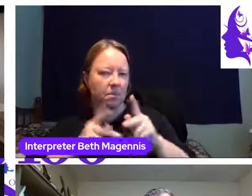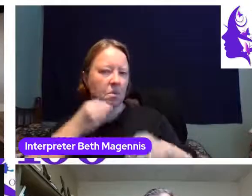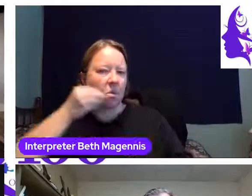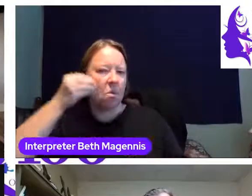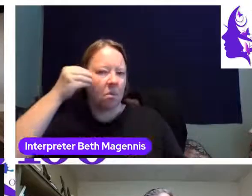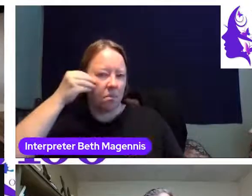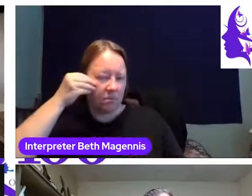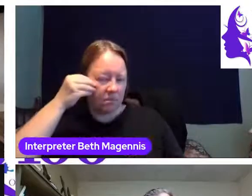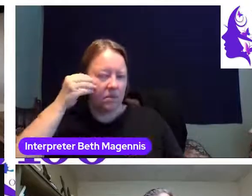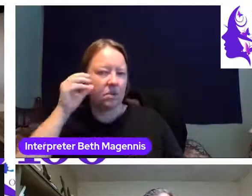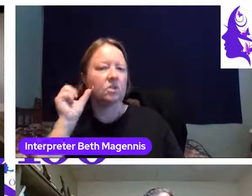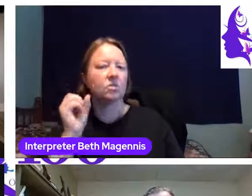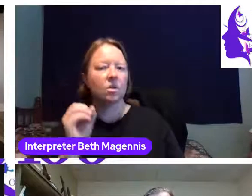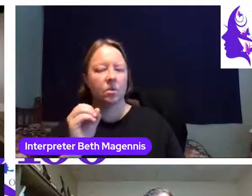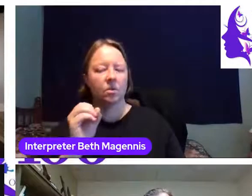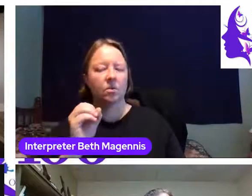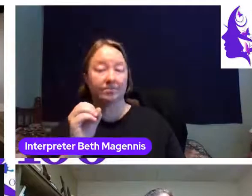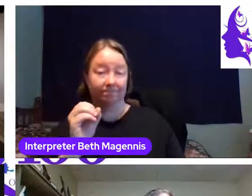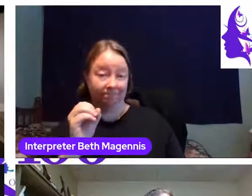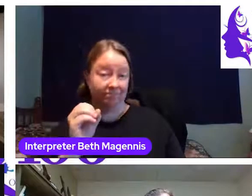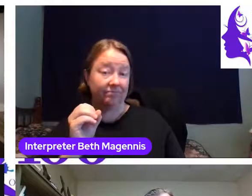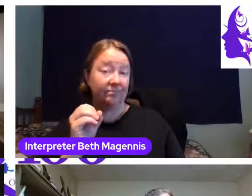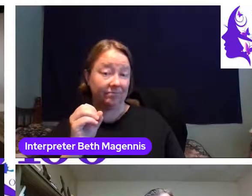there's, yeah.